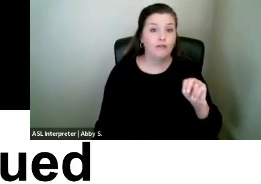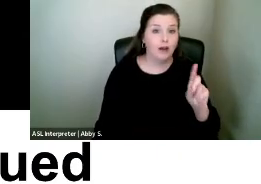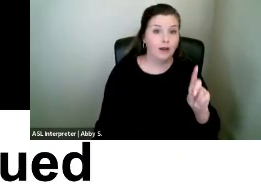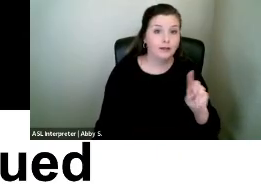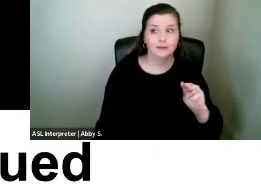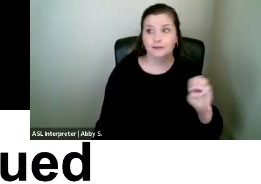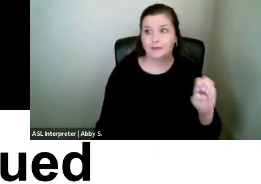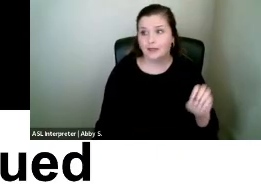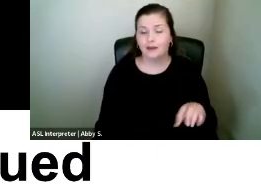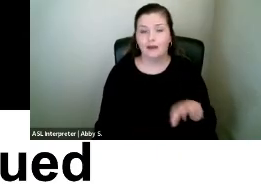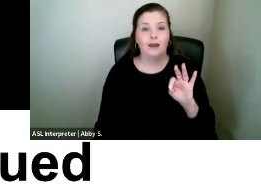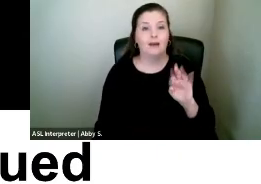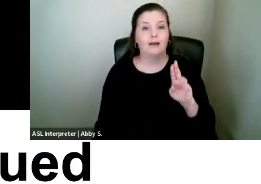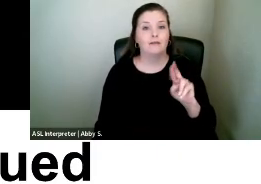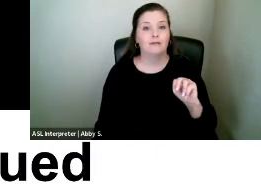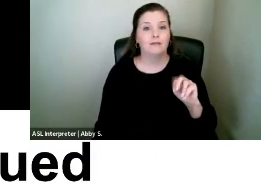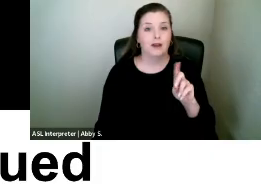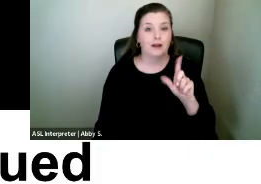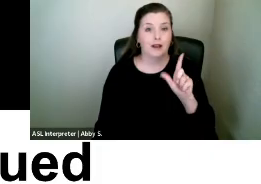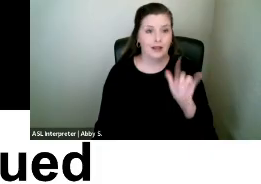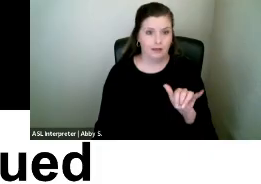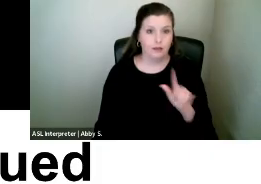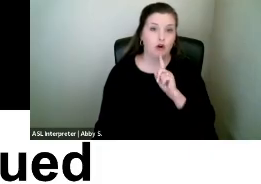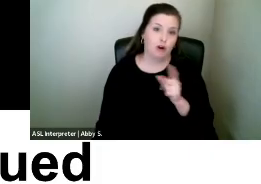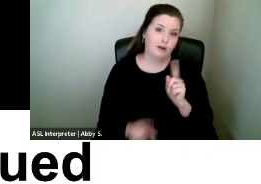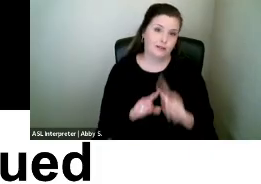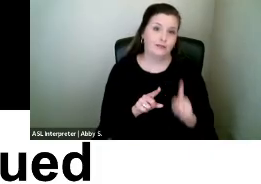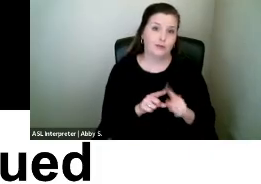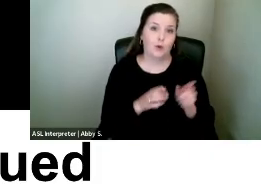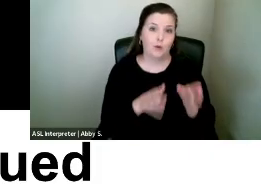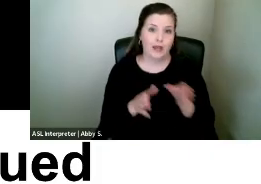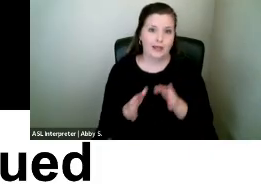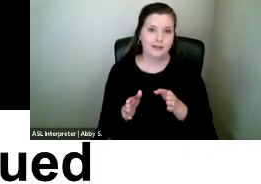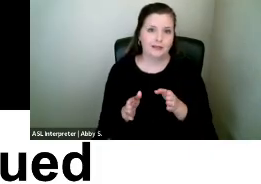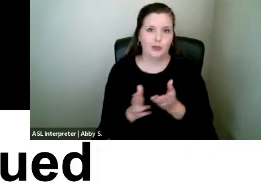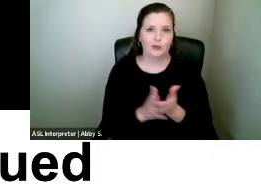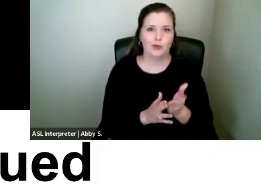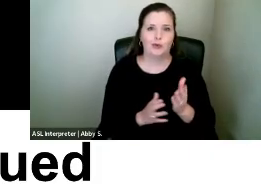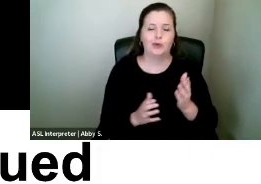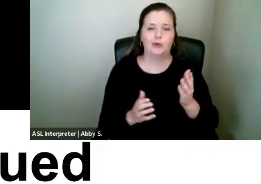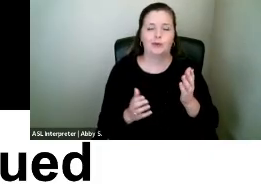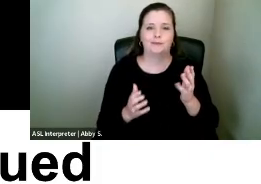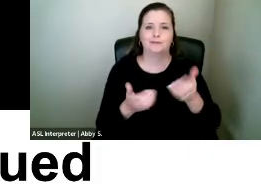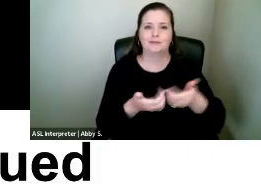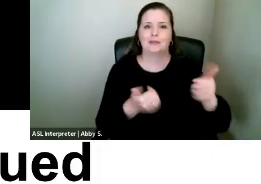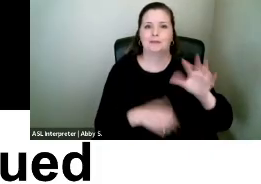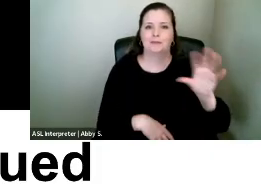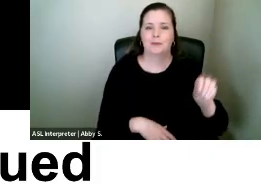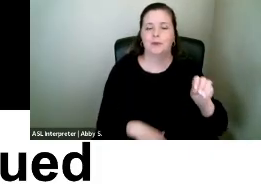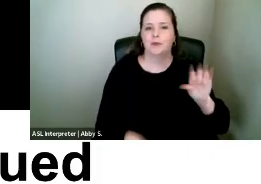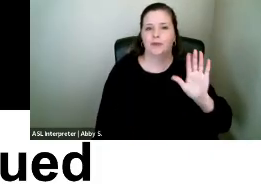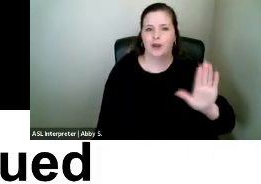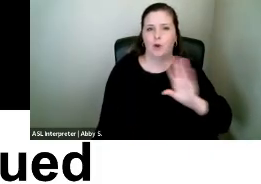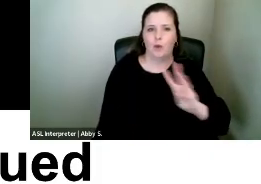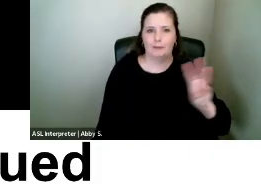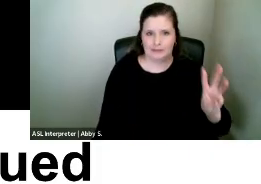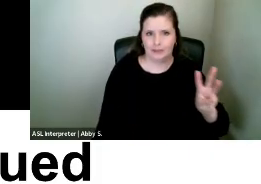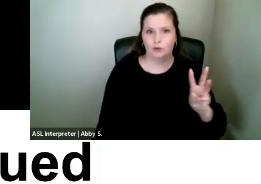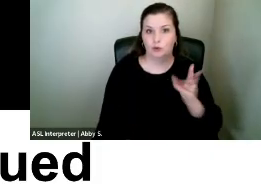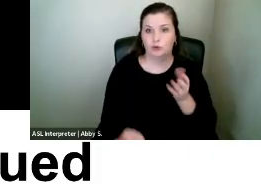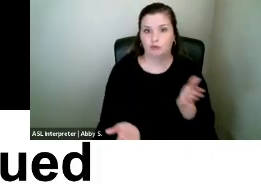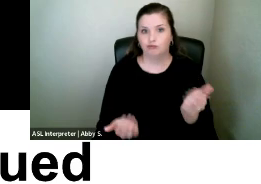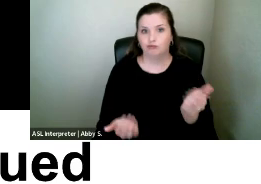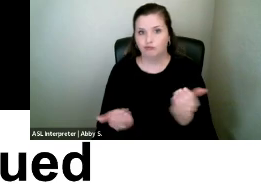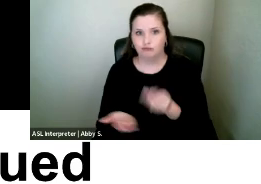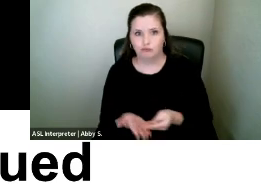they're a way to raise money online through these third-party websites. Now, if people donate to